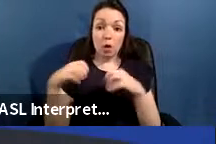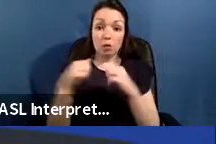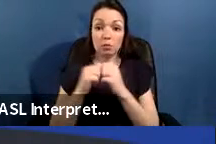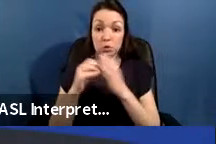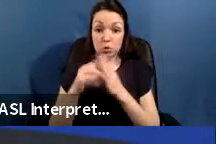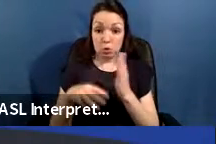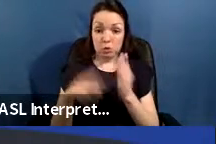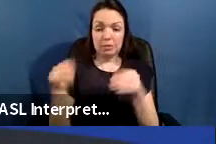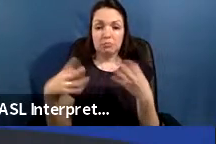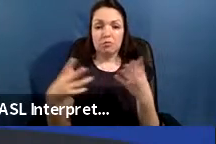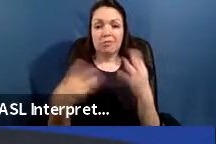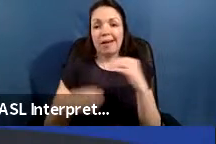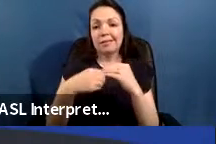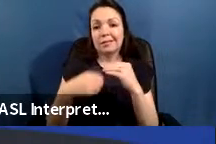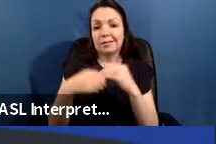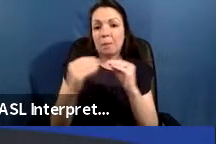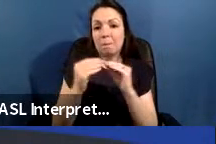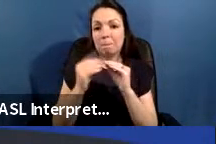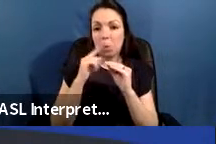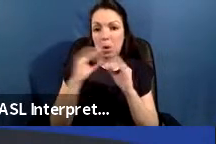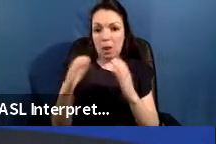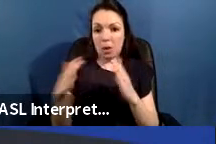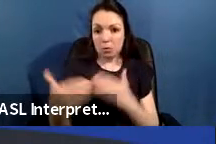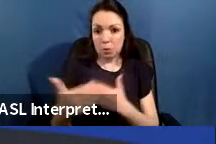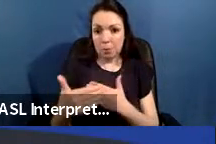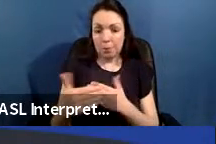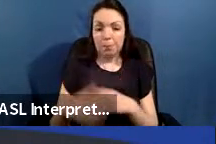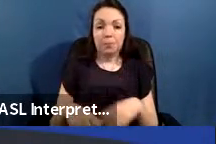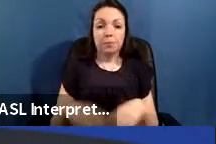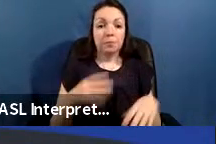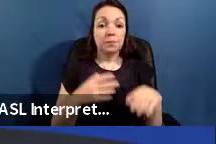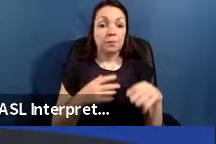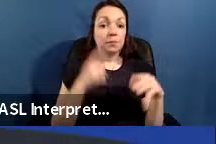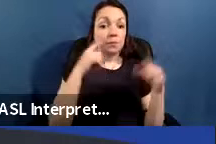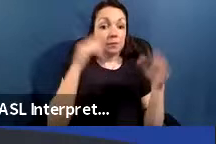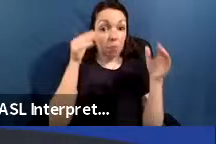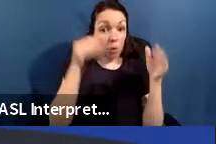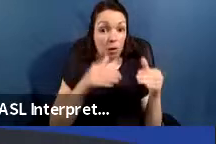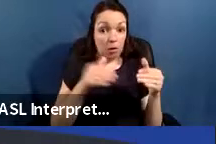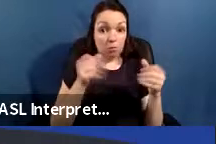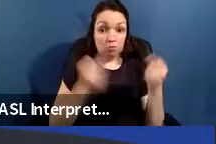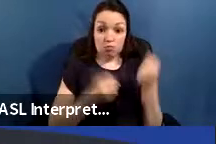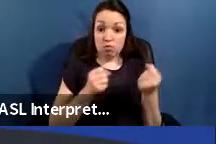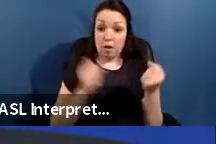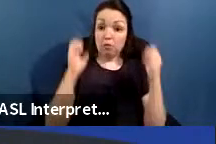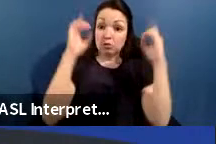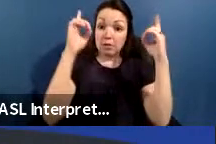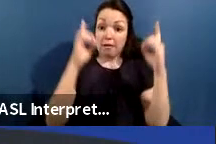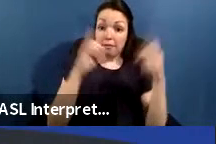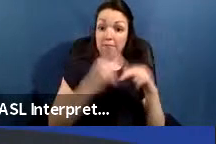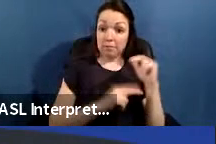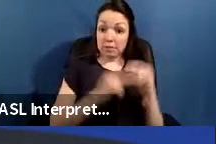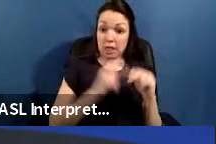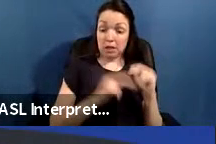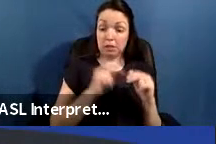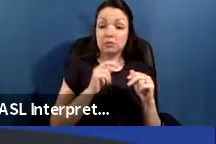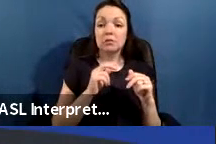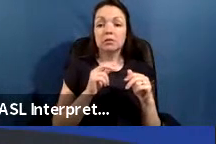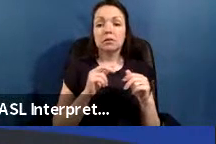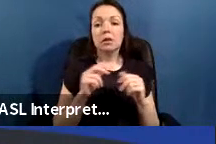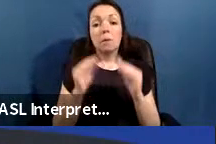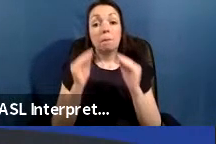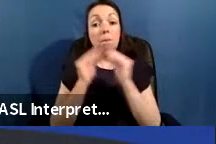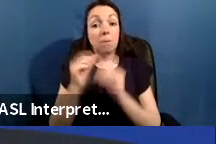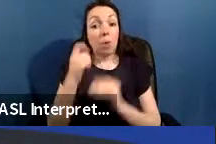classrooms, adding these for dedicated driver's ed facilities, and more recently to support the